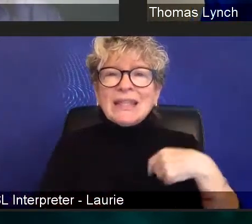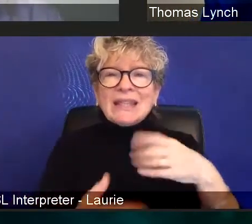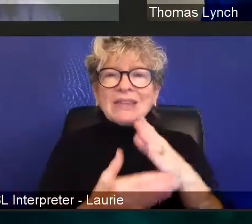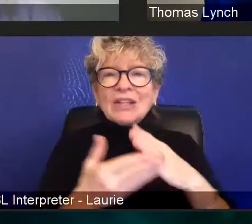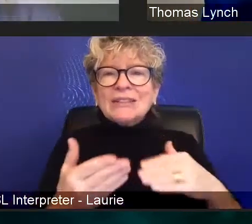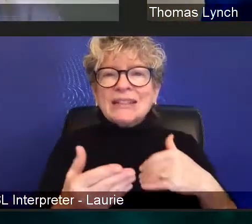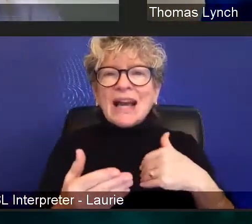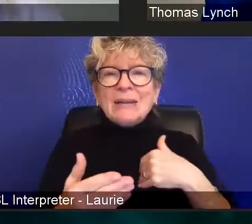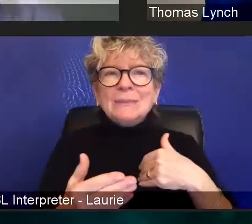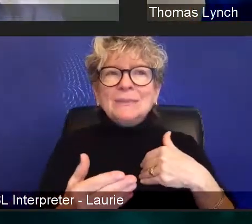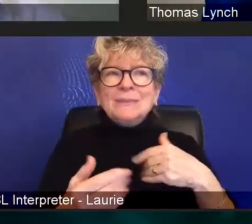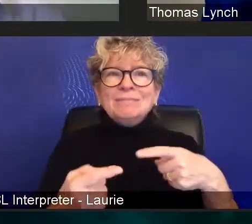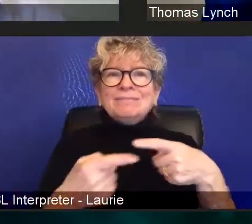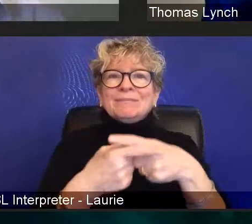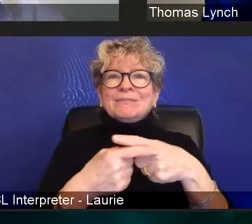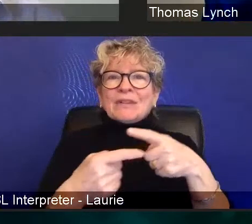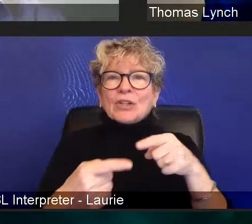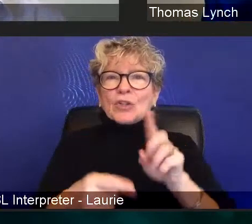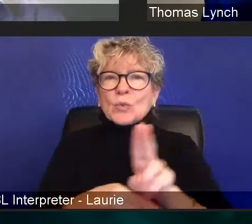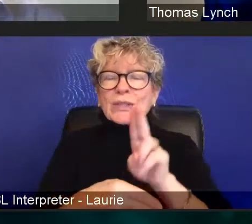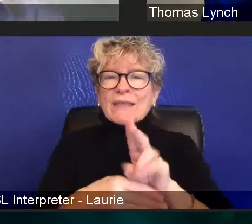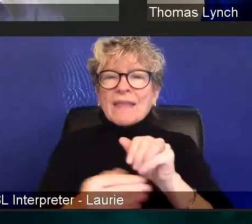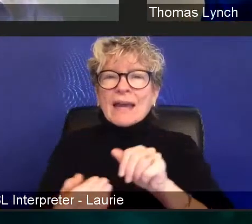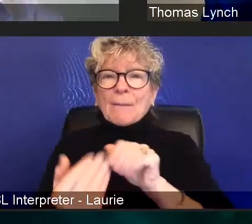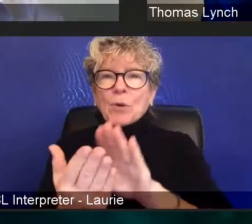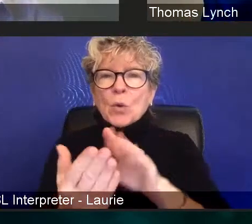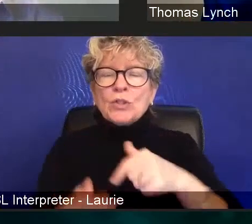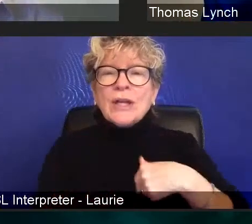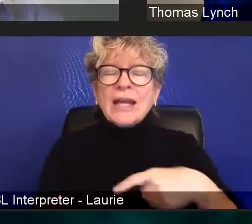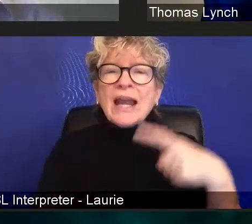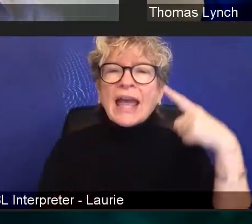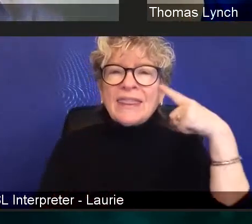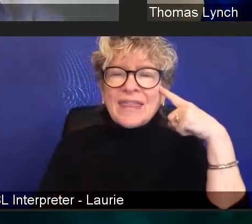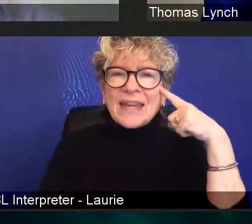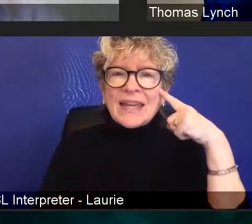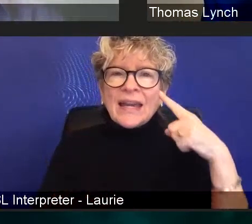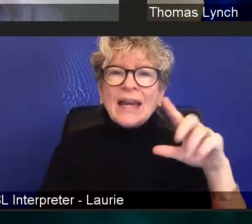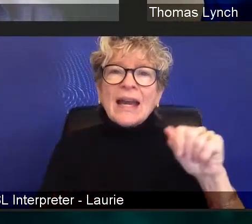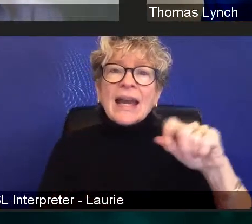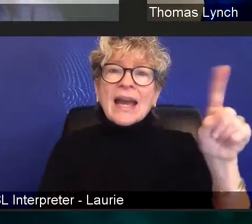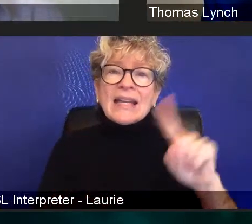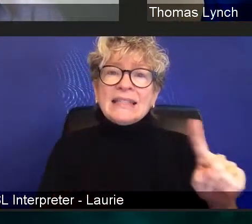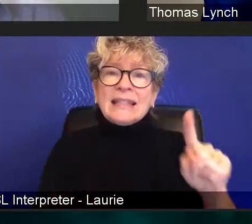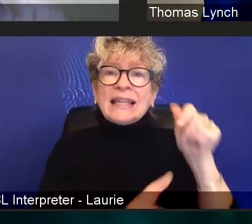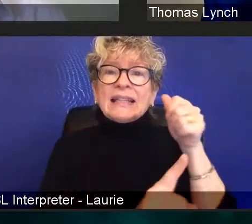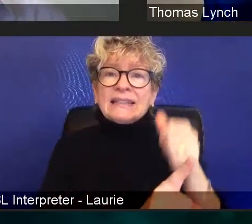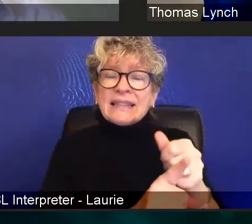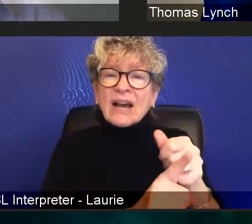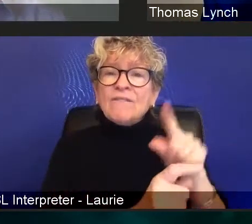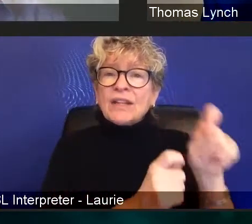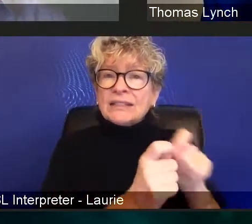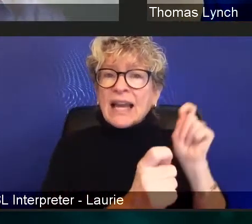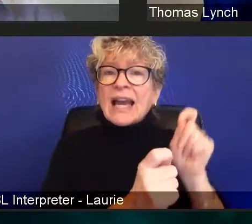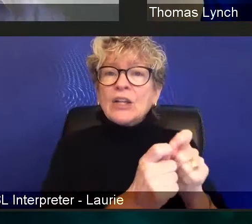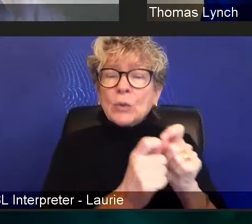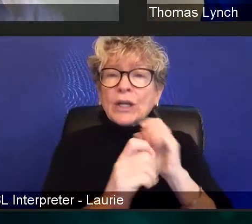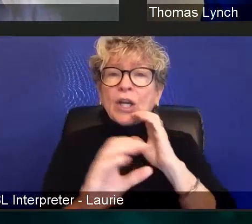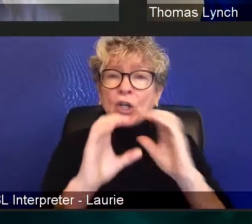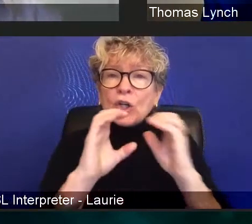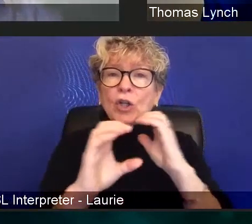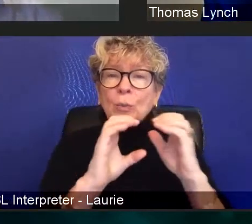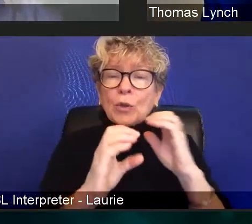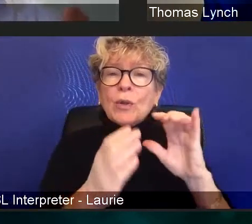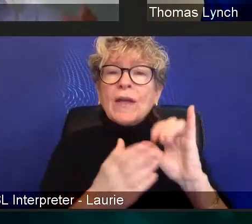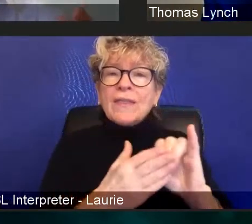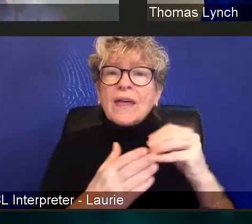that approach. And indeed, I think AZ is accurate in communicating that they had